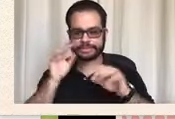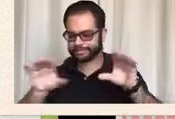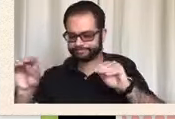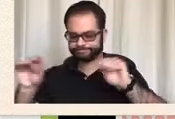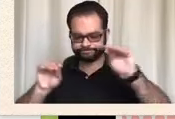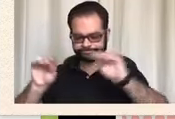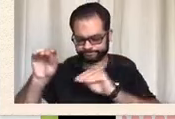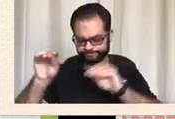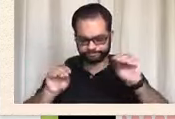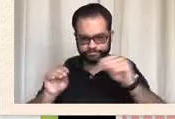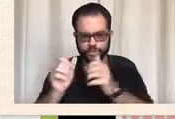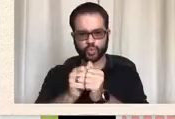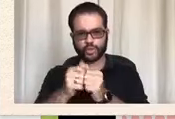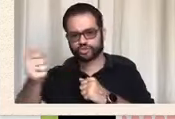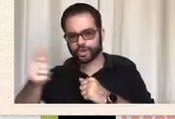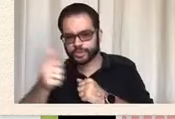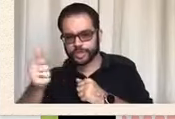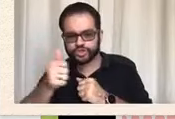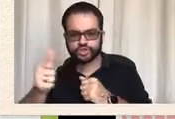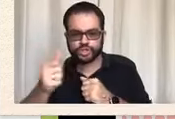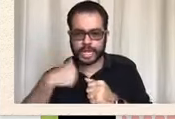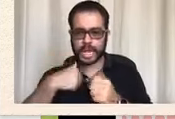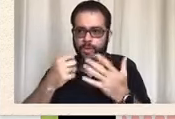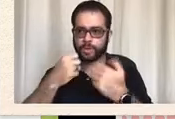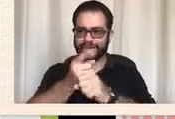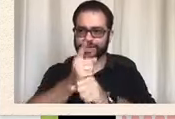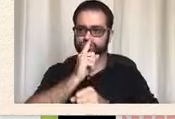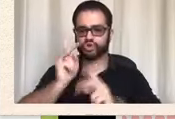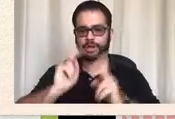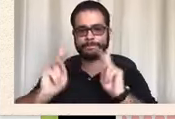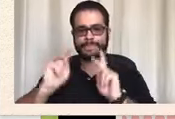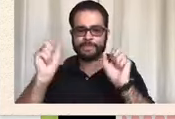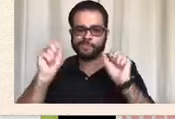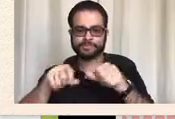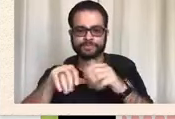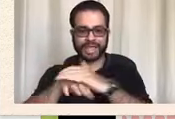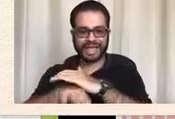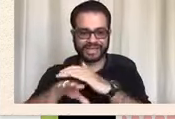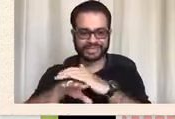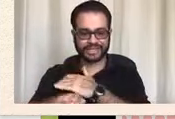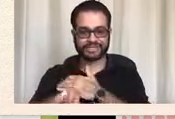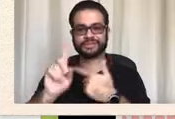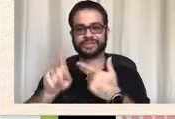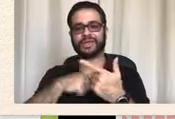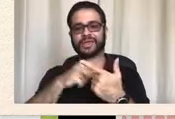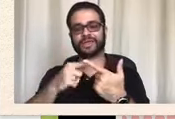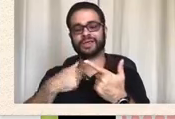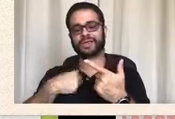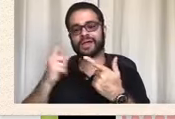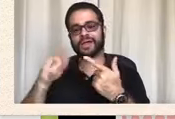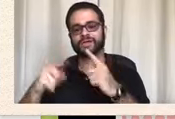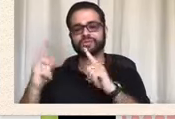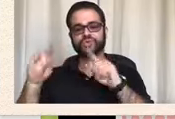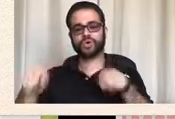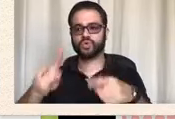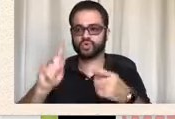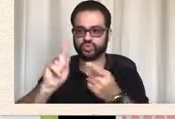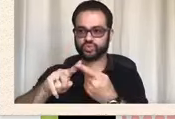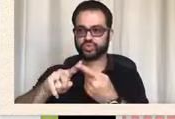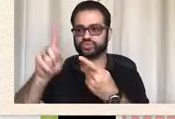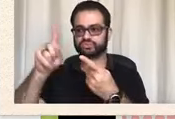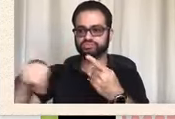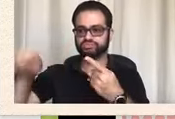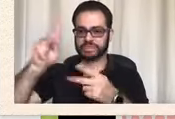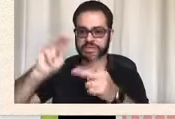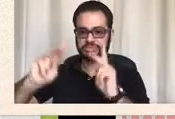sure people could access. And then I had to go to the people in the surrounding area to see